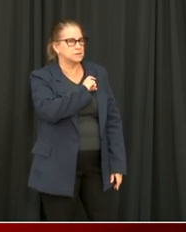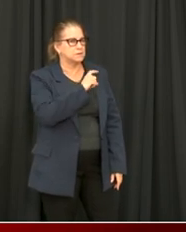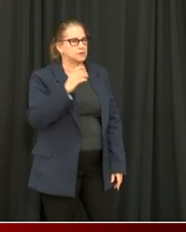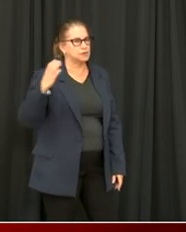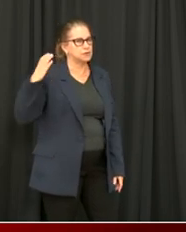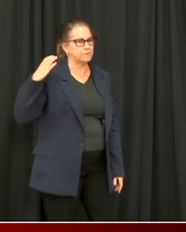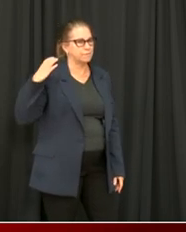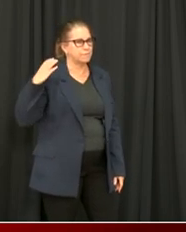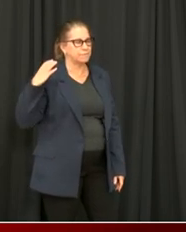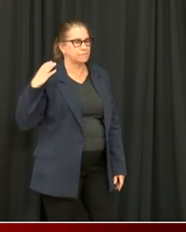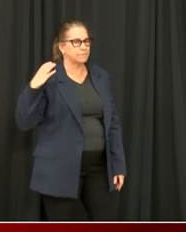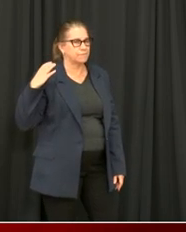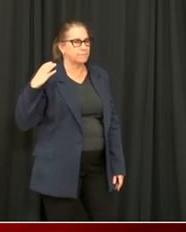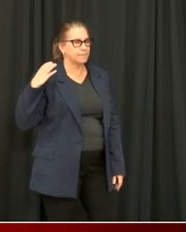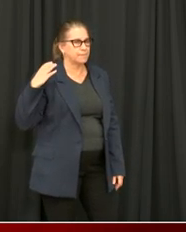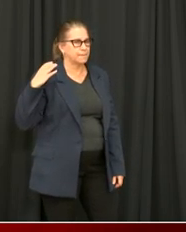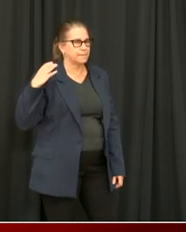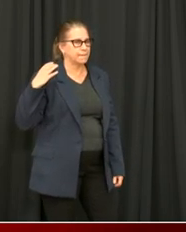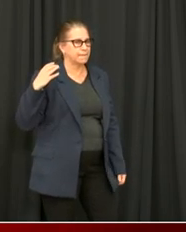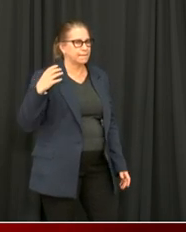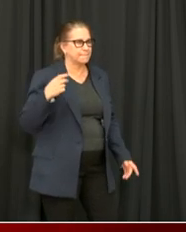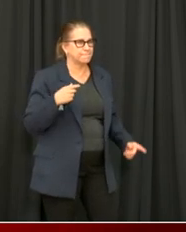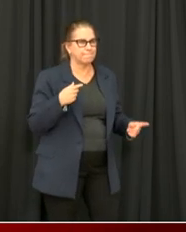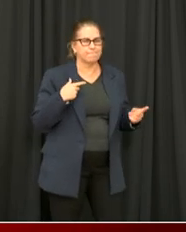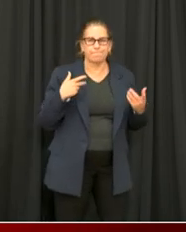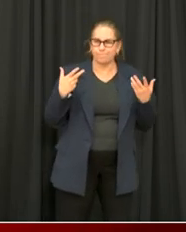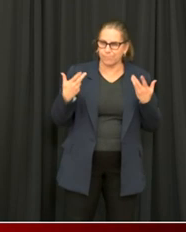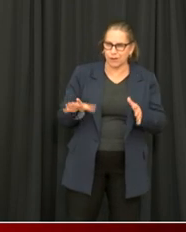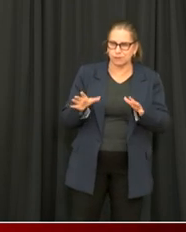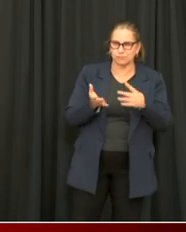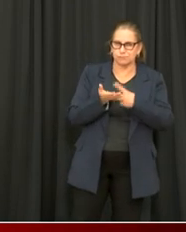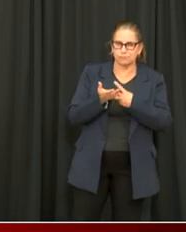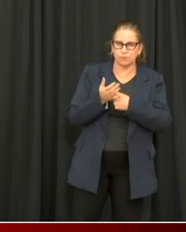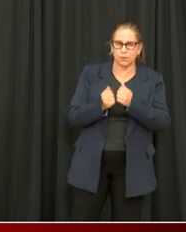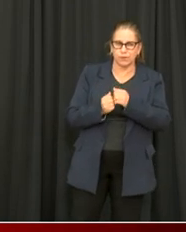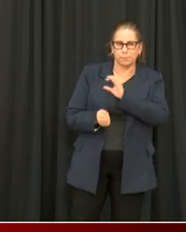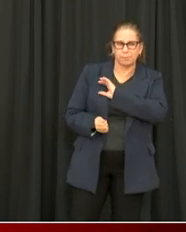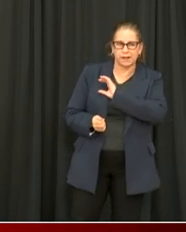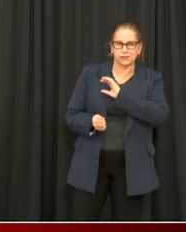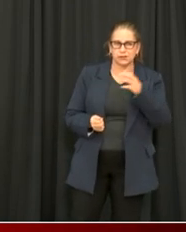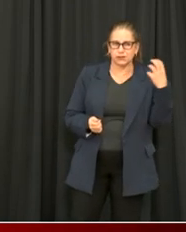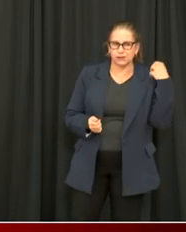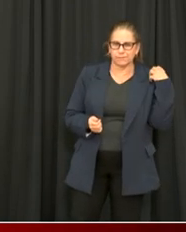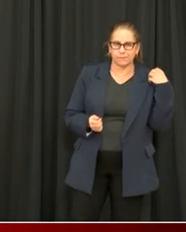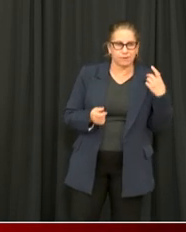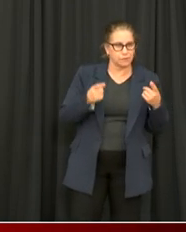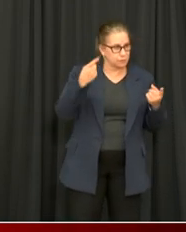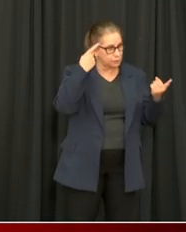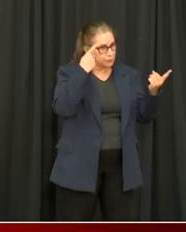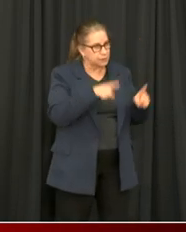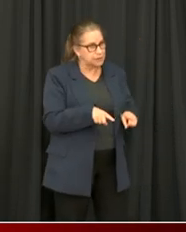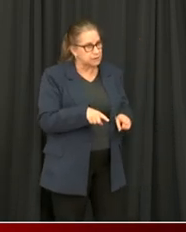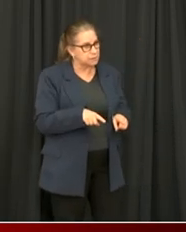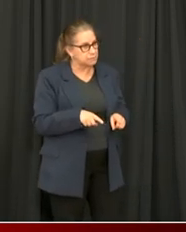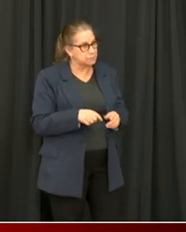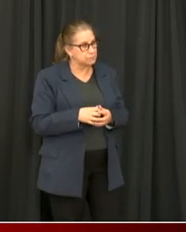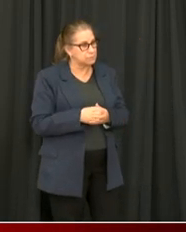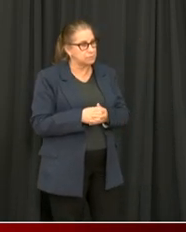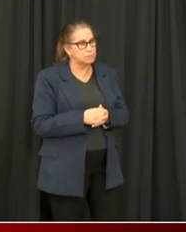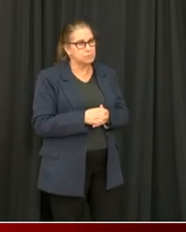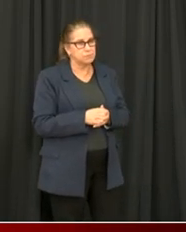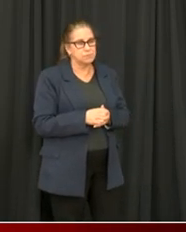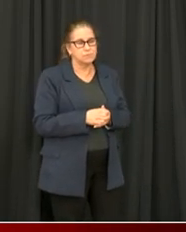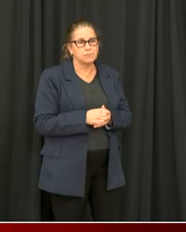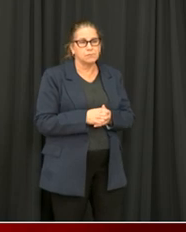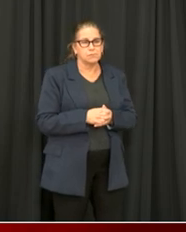officers. I have. Do you agree with him that that was an insult and that the council has abandoned the police department?